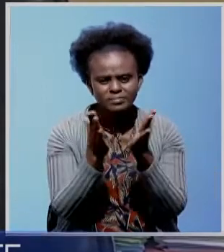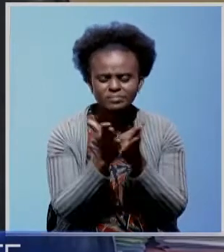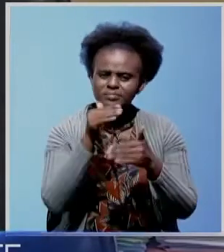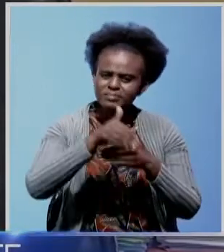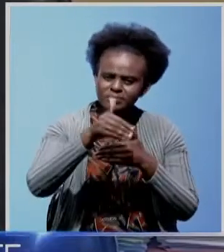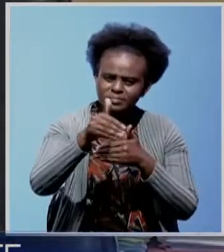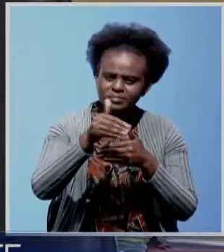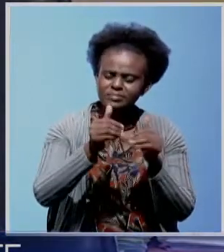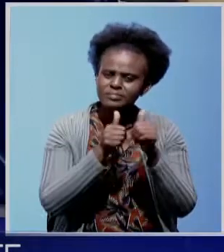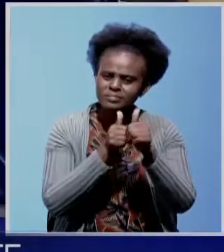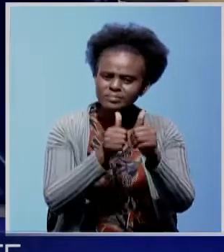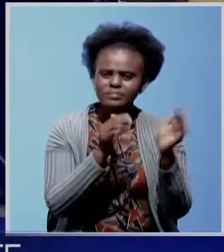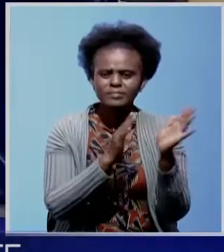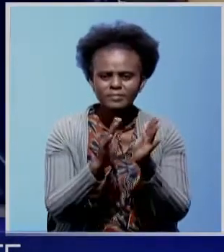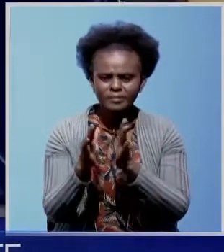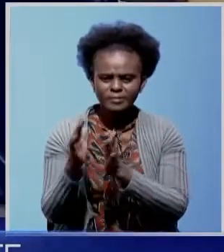is in order.